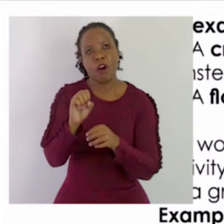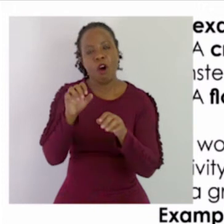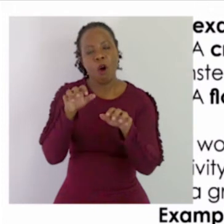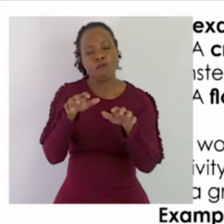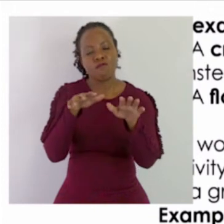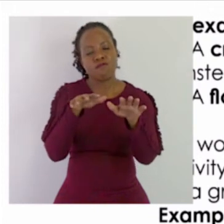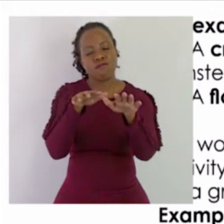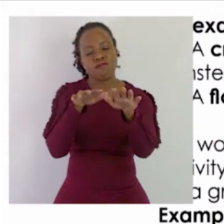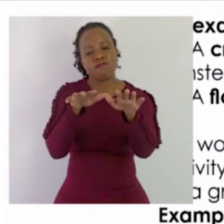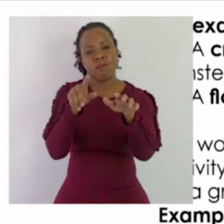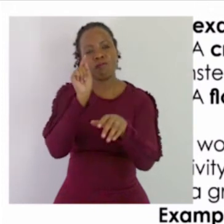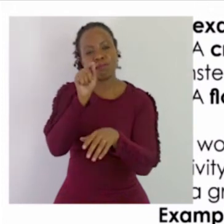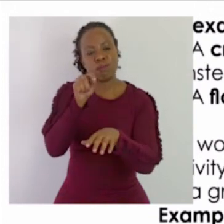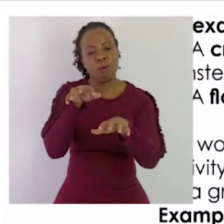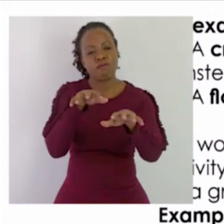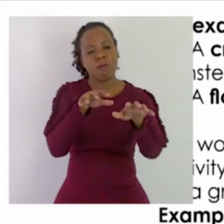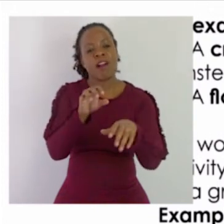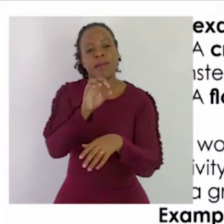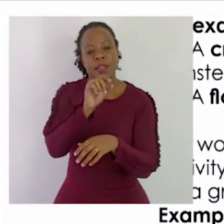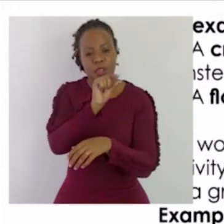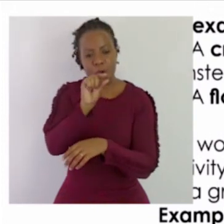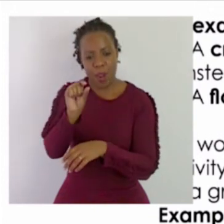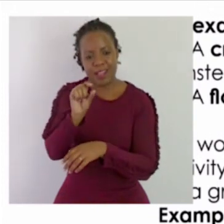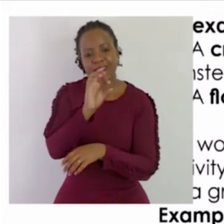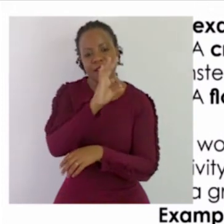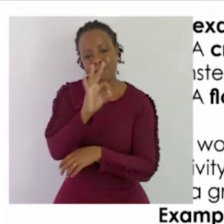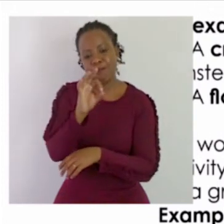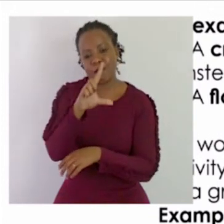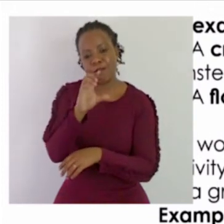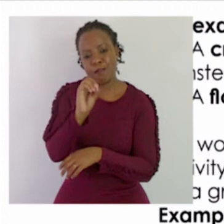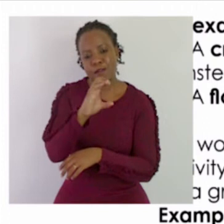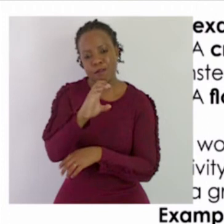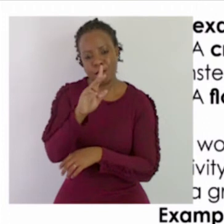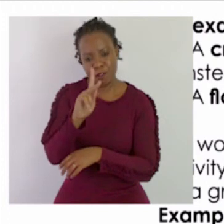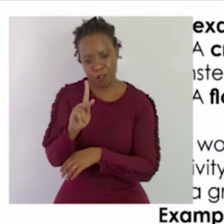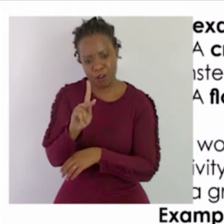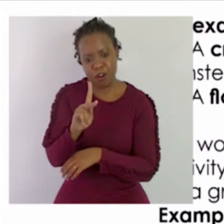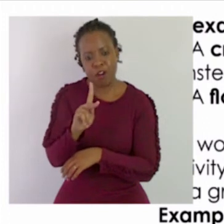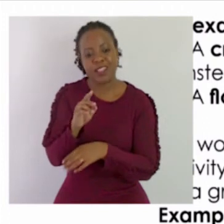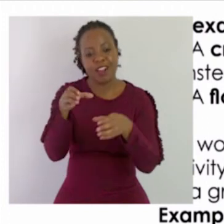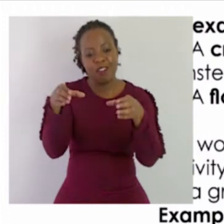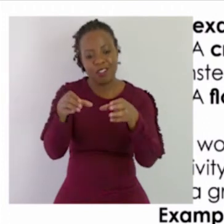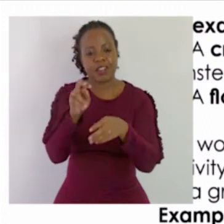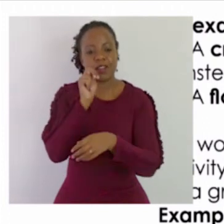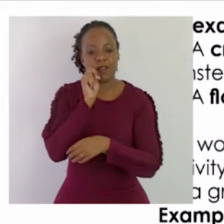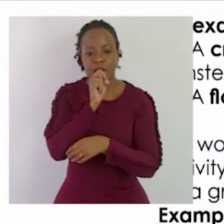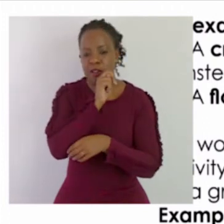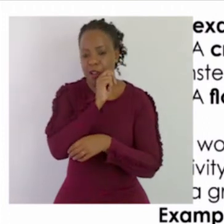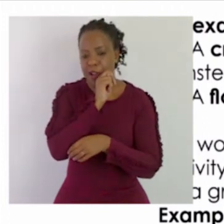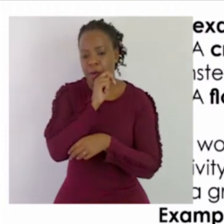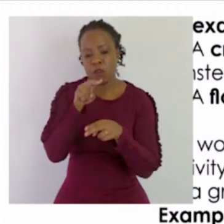flock becomes the collective noun for a group of birds. So we say a flock of